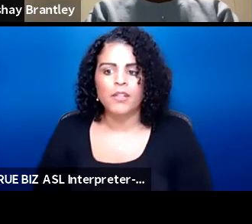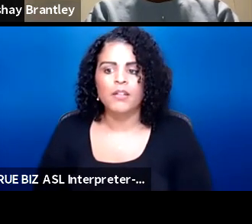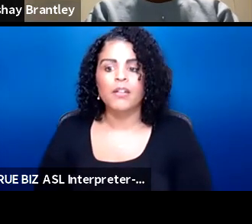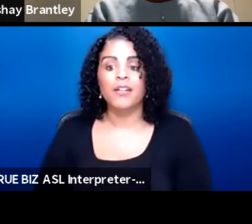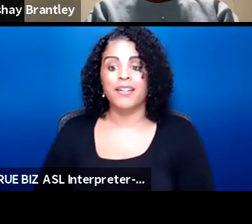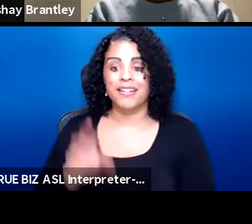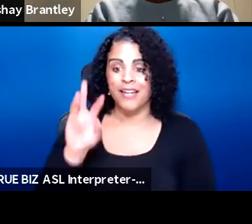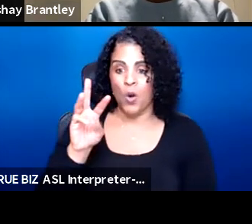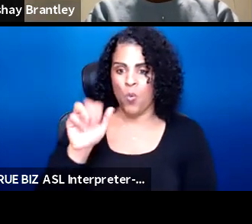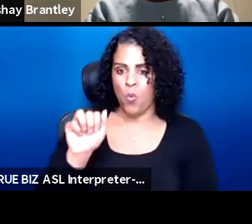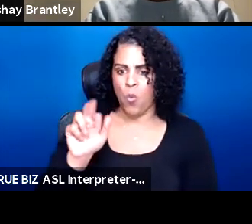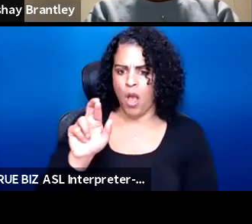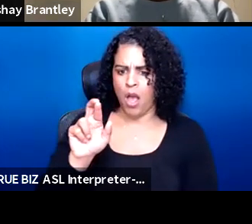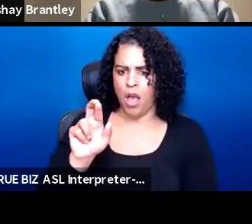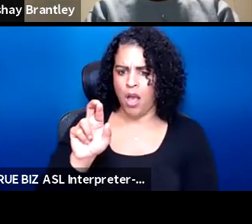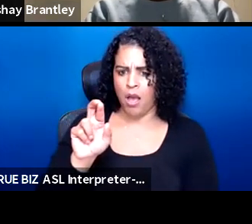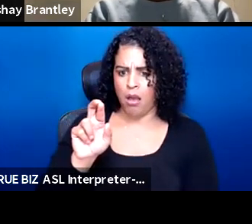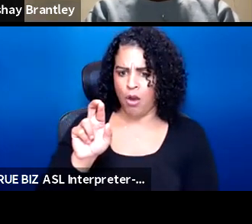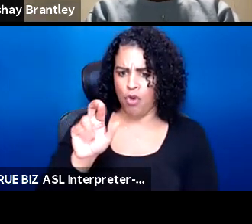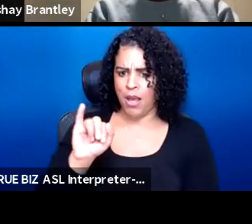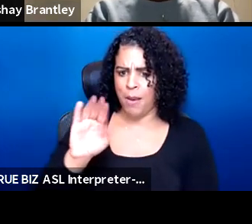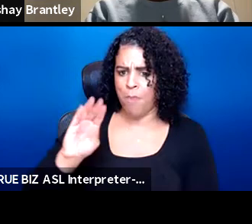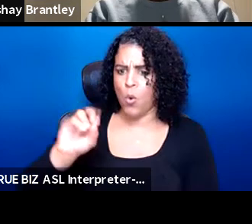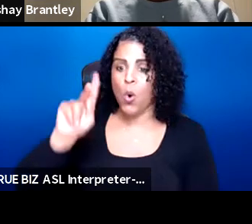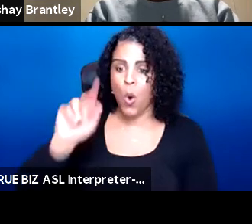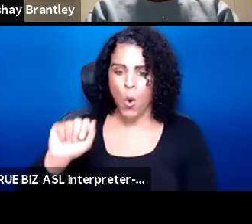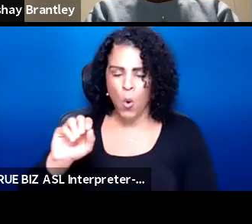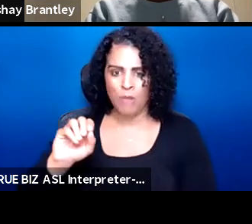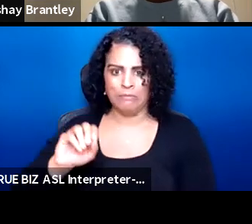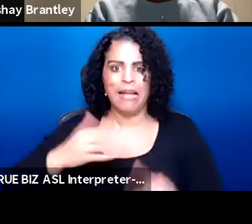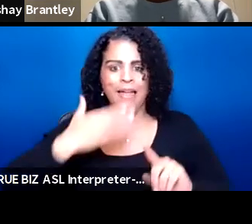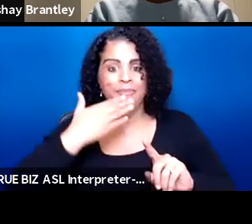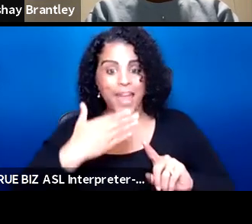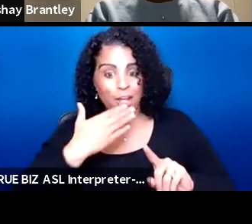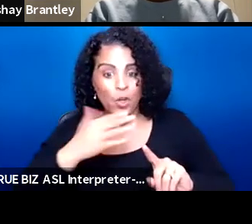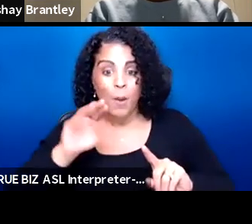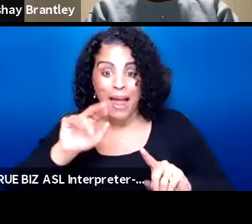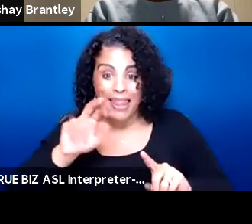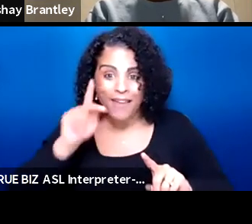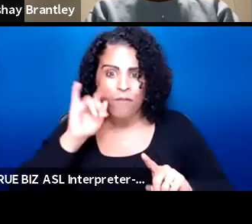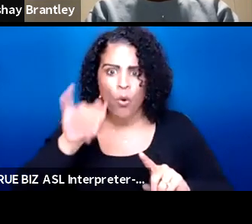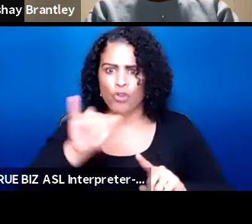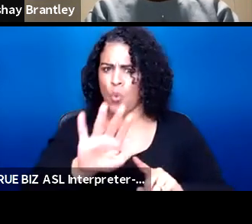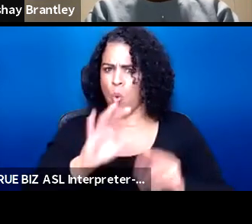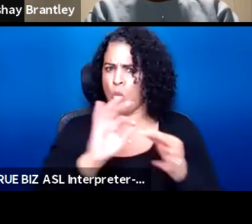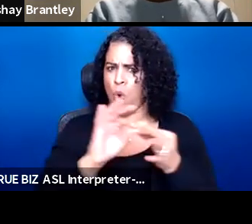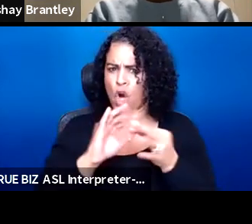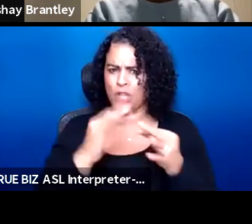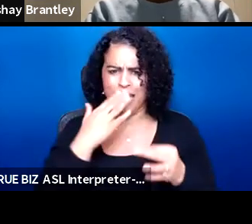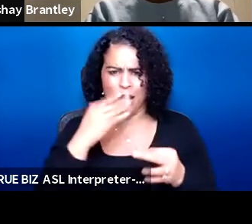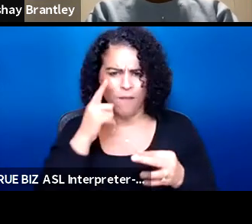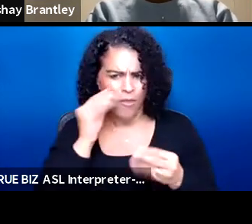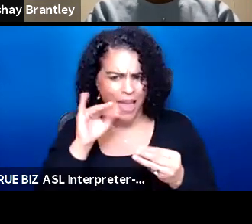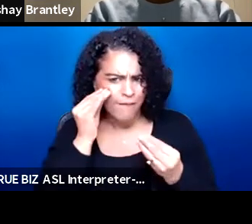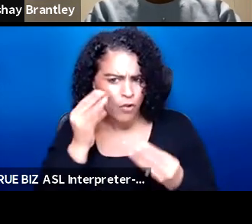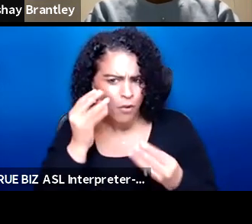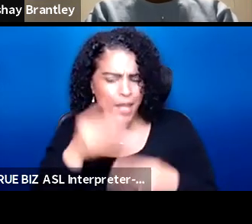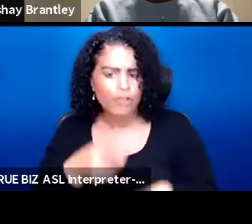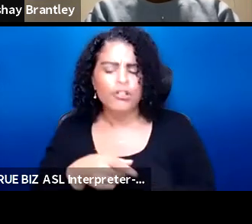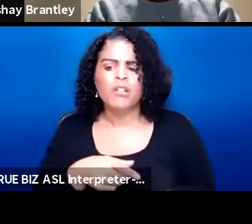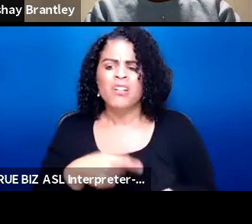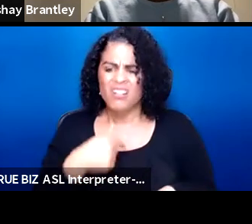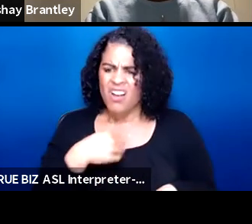I actually, first off, thank you, Malick, for your words, and thank you for the information that you brought into the space. I